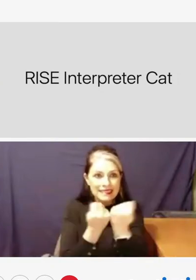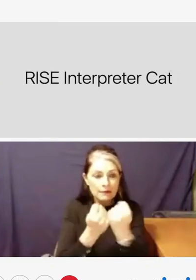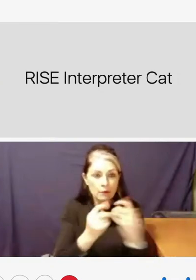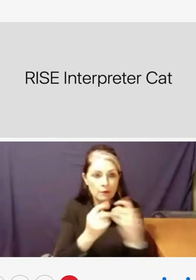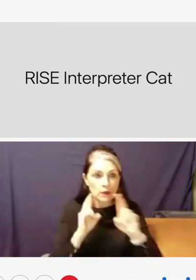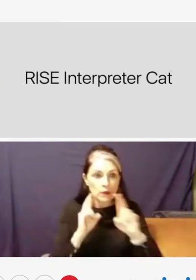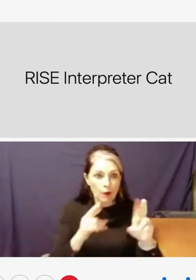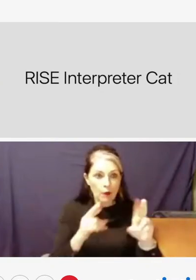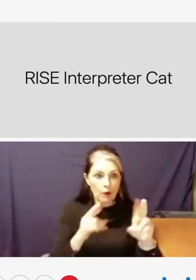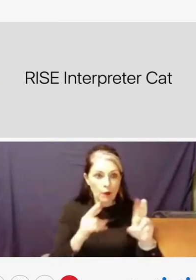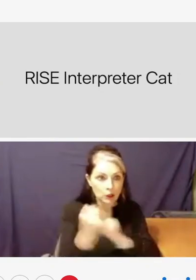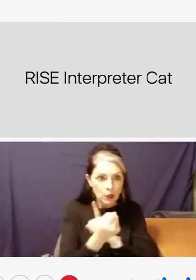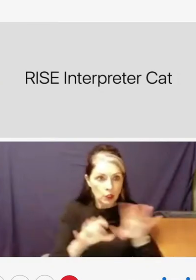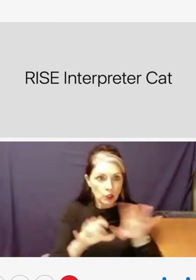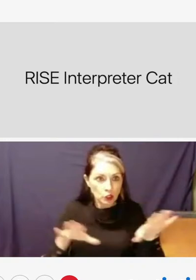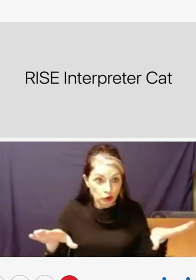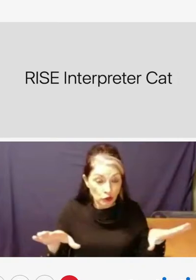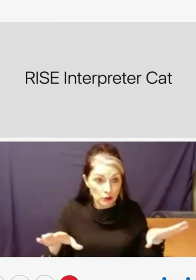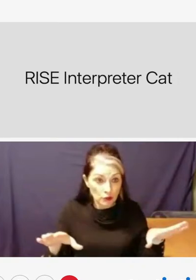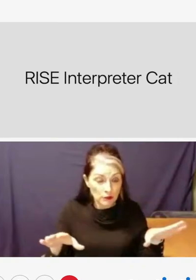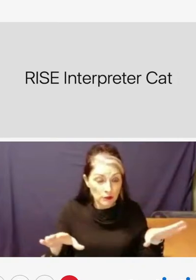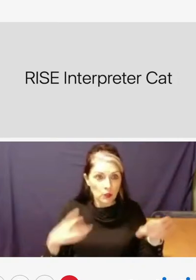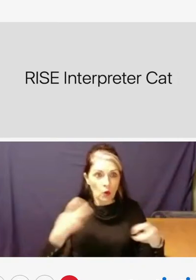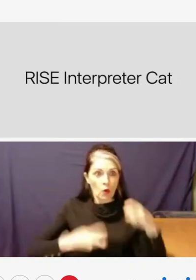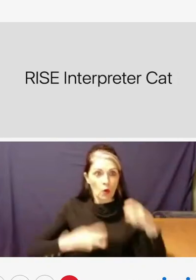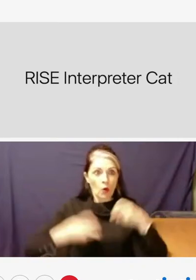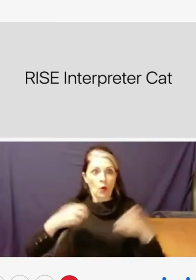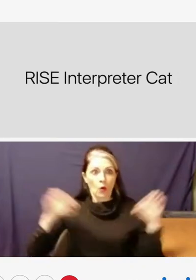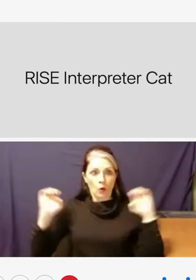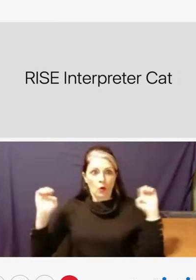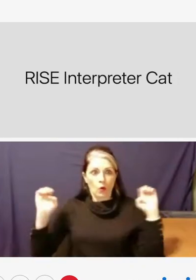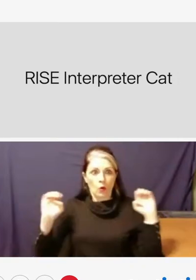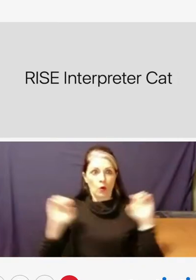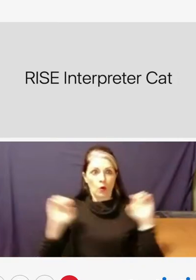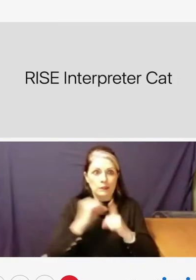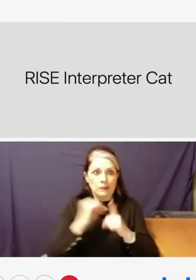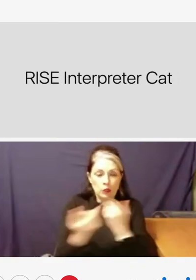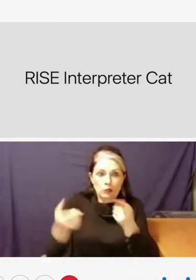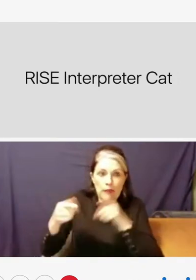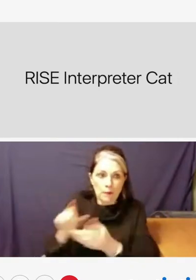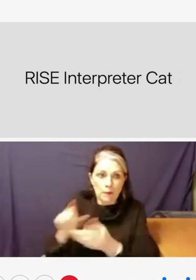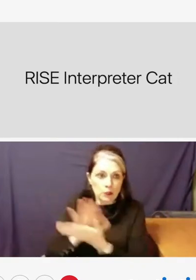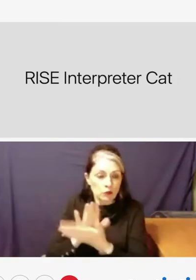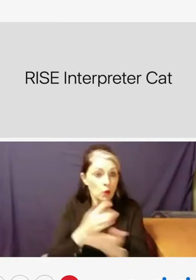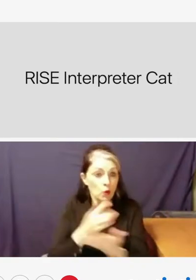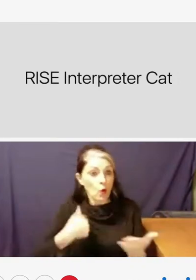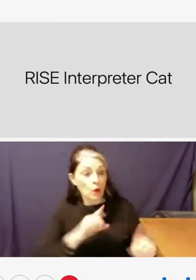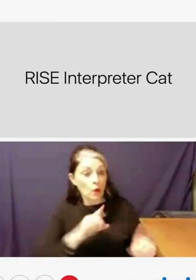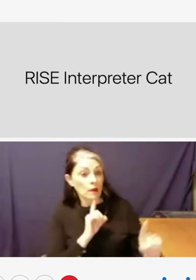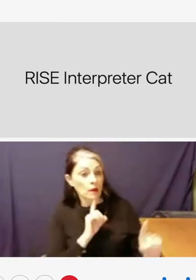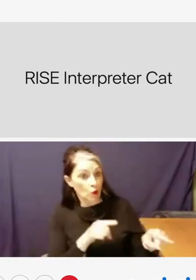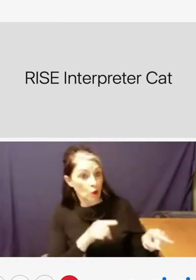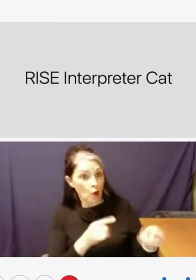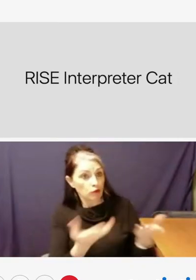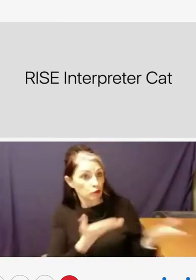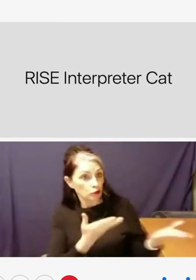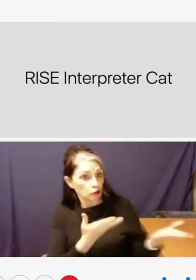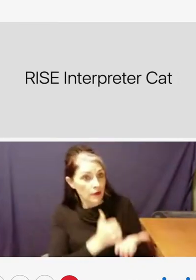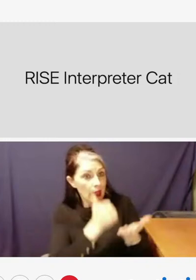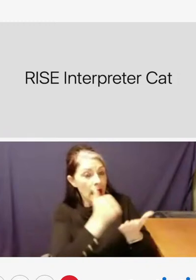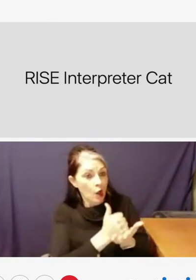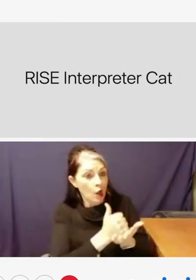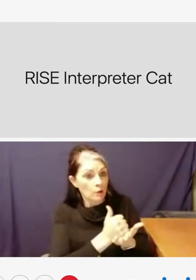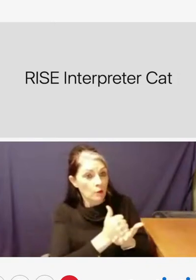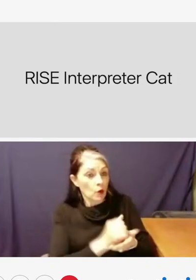disregulated because of some situation that happens in a school and we are there to serve and help those children to deescalate their their